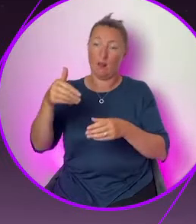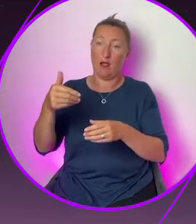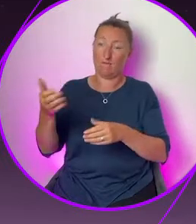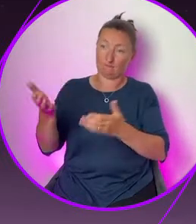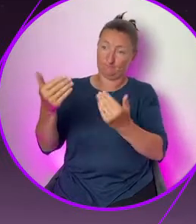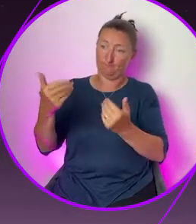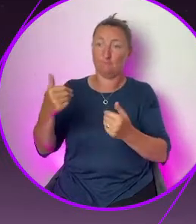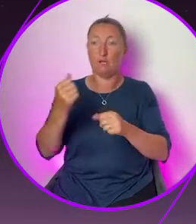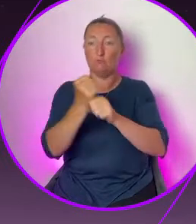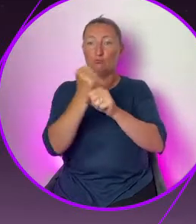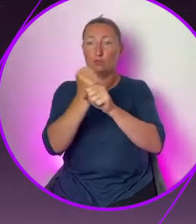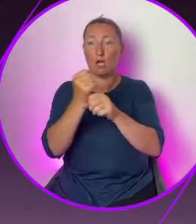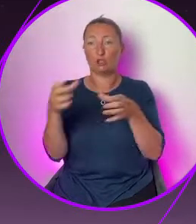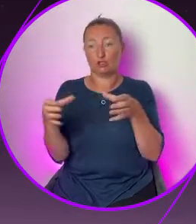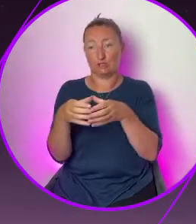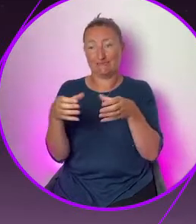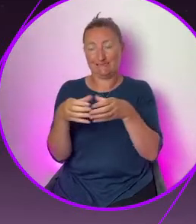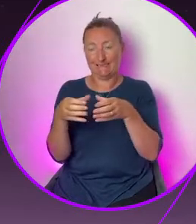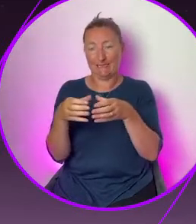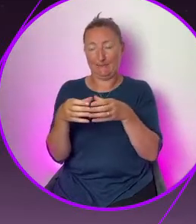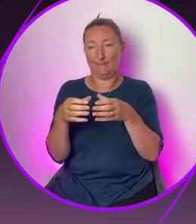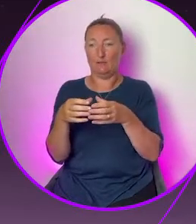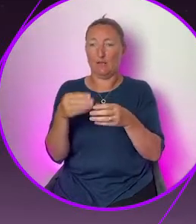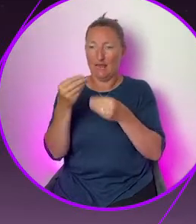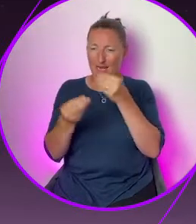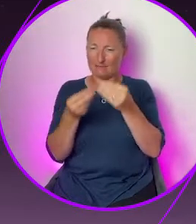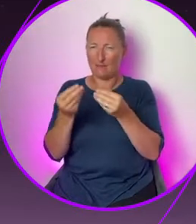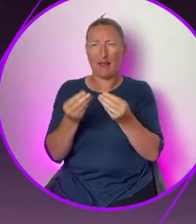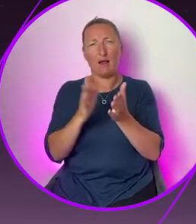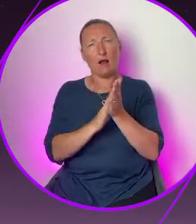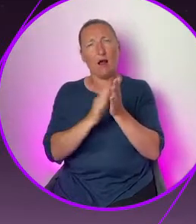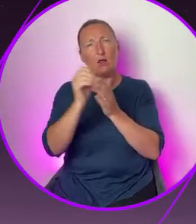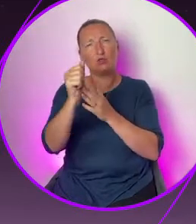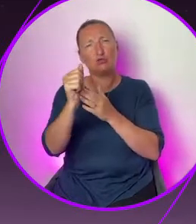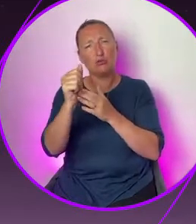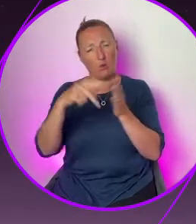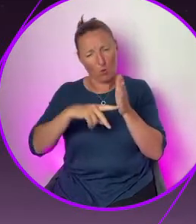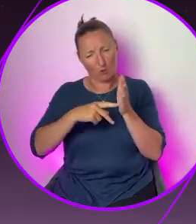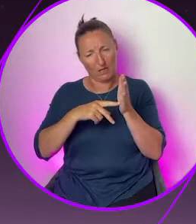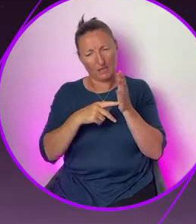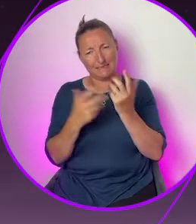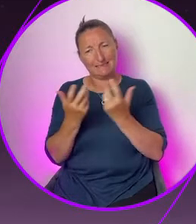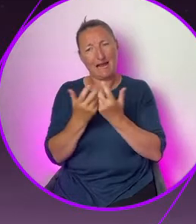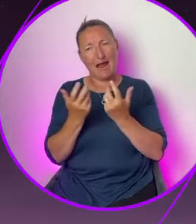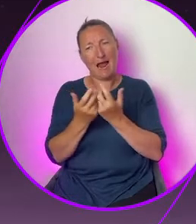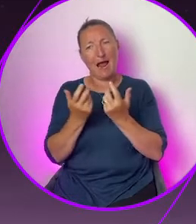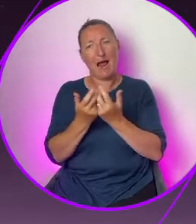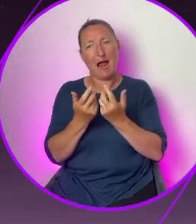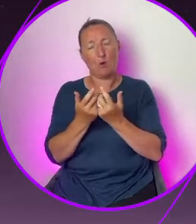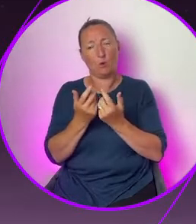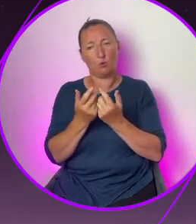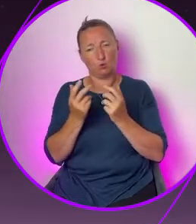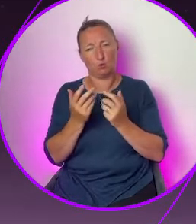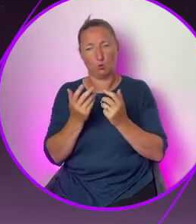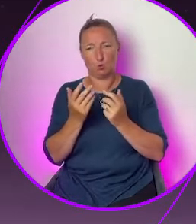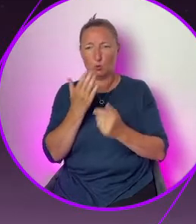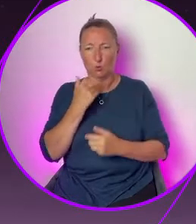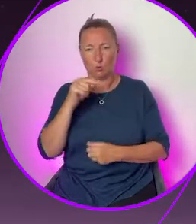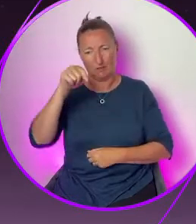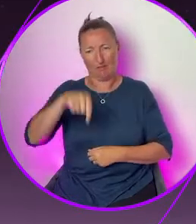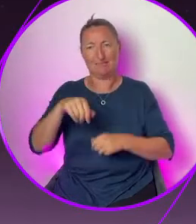in considering the potential ways that cultural organizations are to approach the possibilities and risks of this